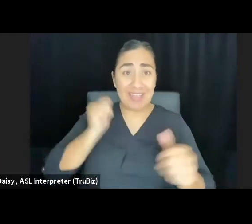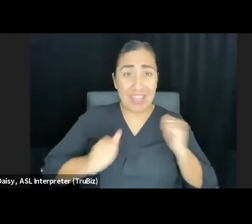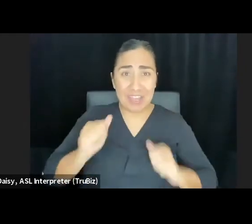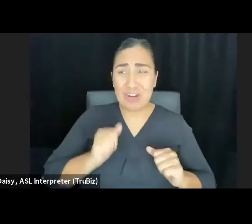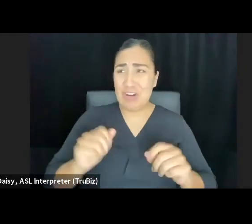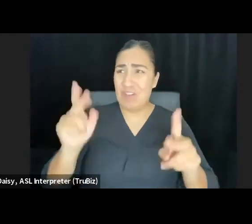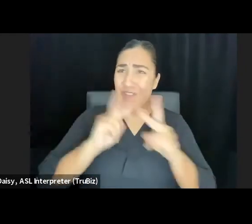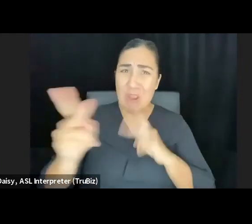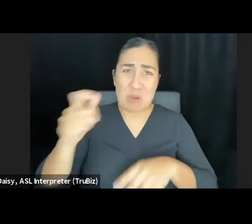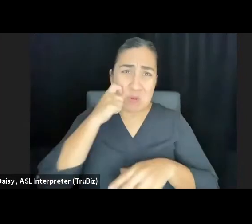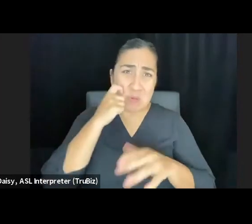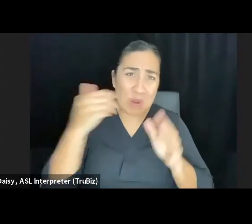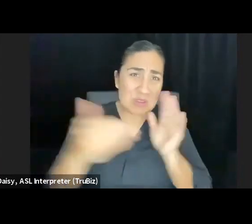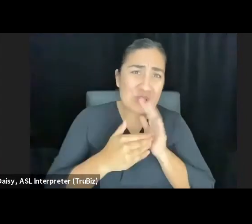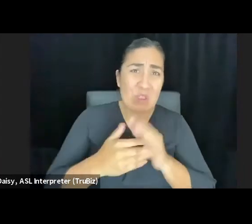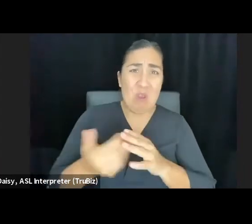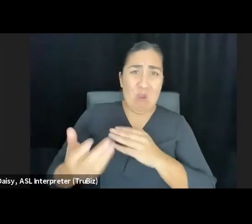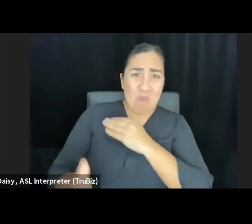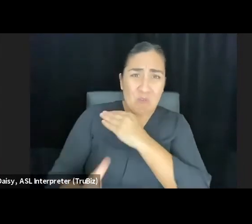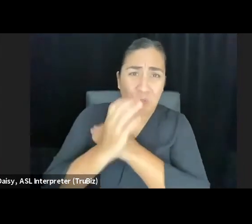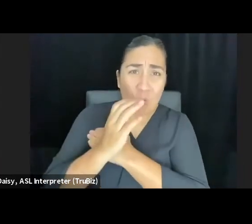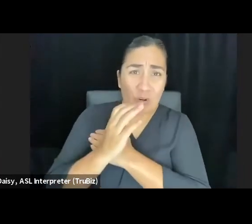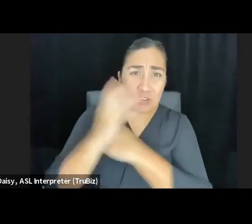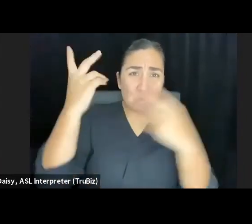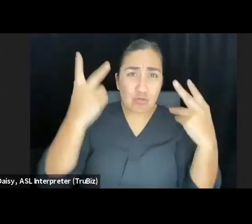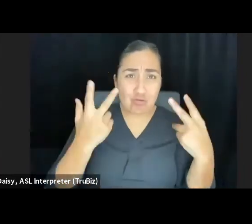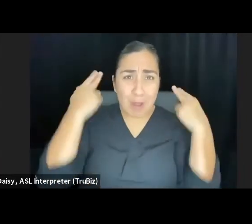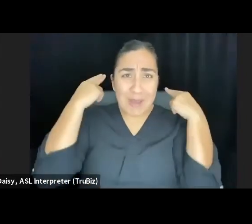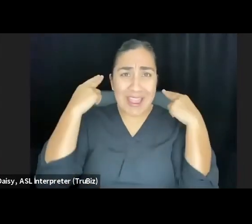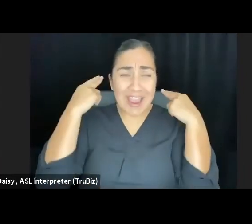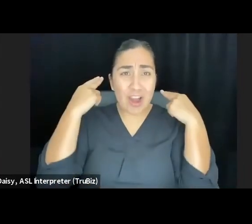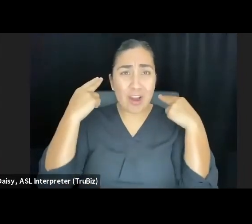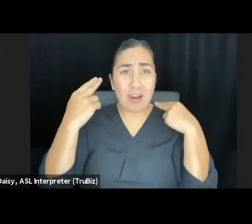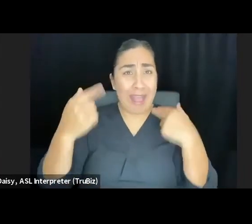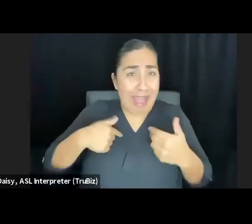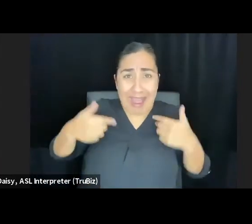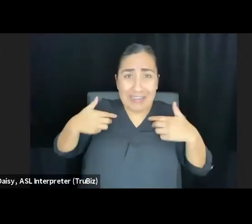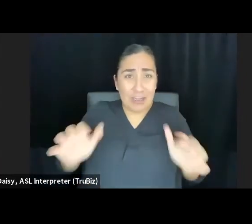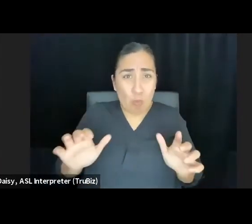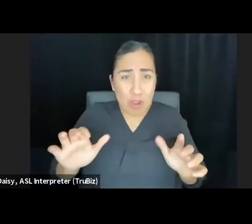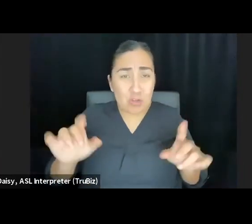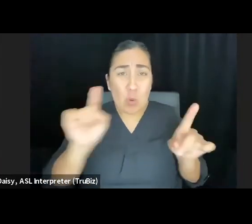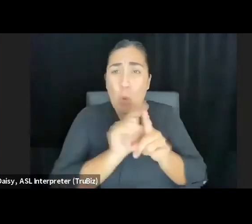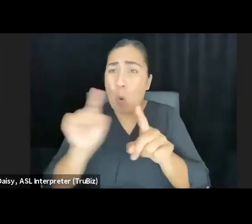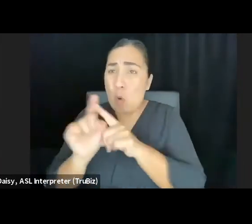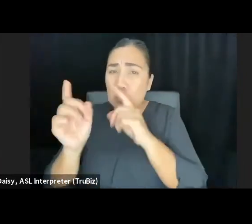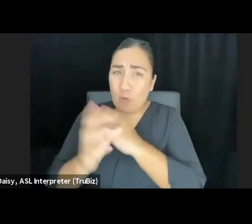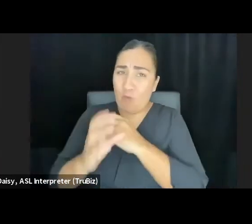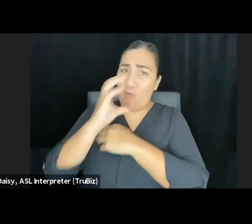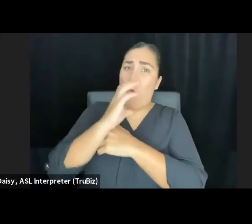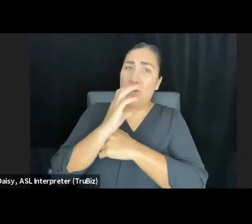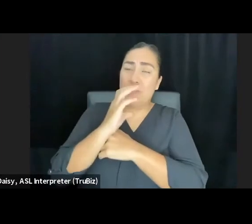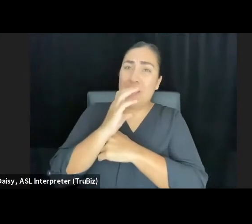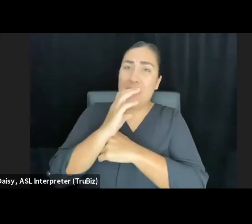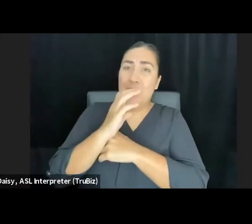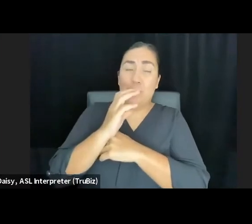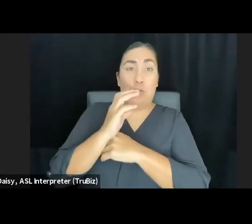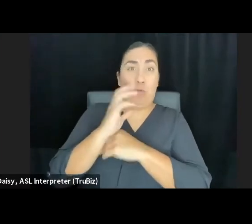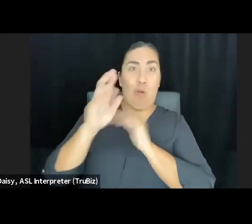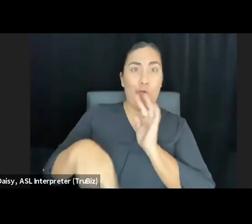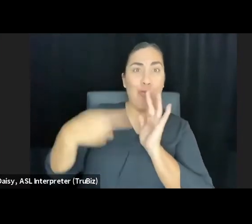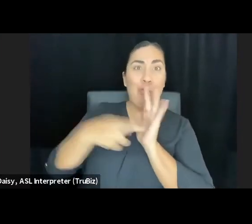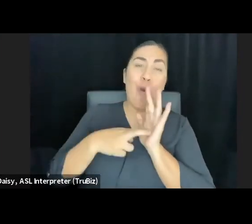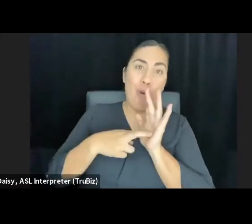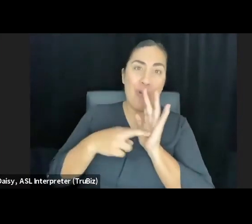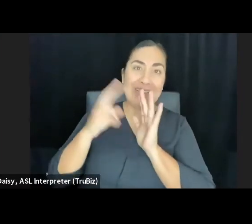hair for some shows when I did not want to, being forced to play stereotypes of Indians in shows like Peter Pan